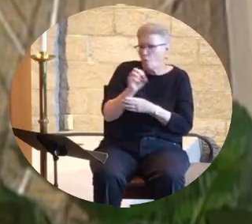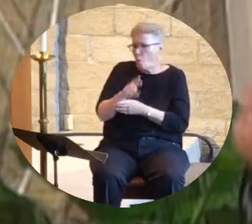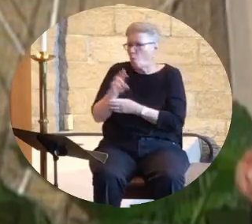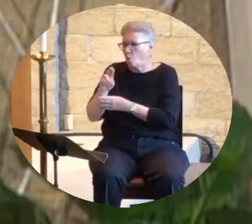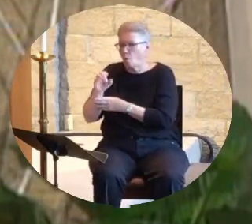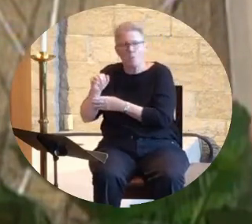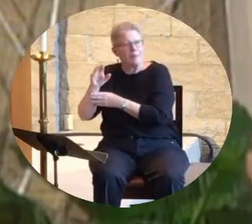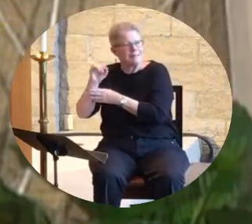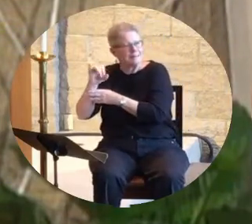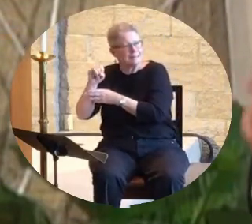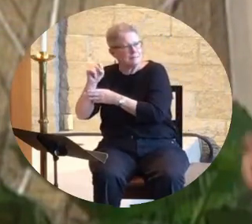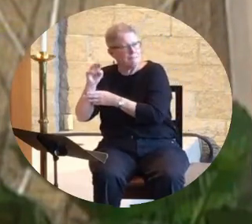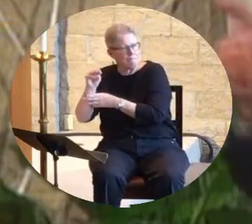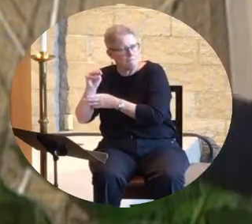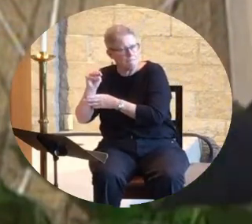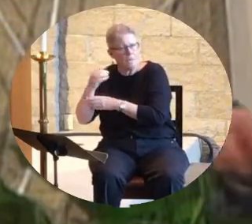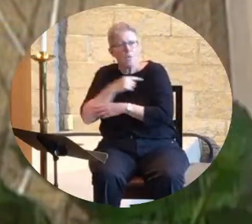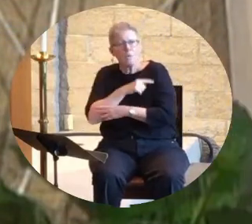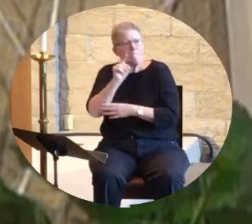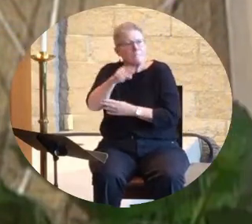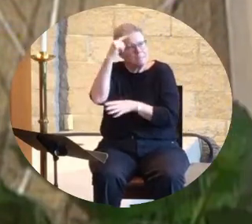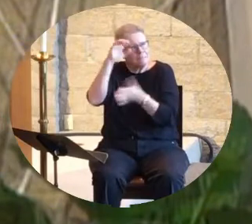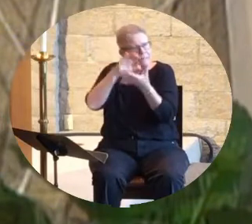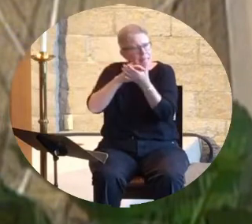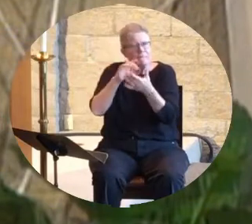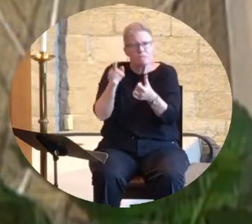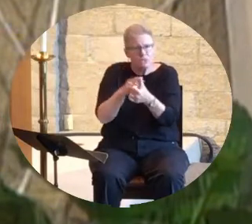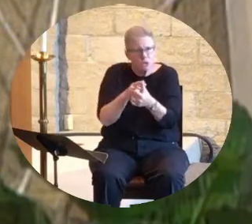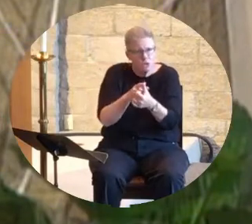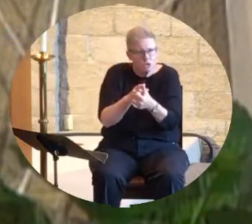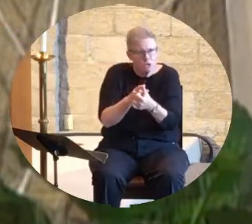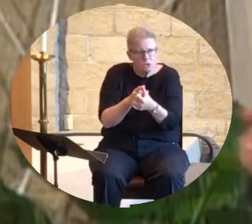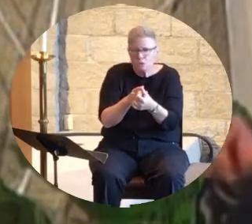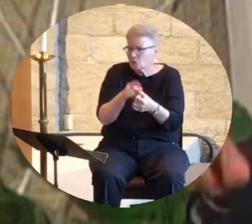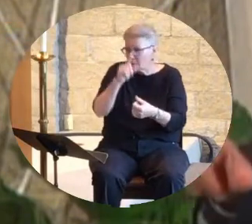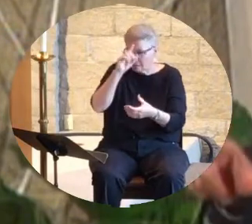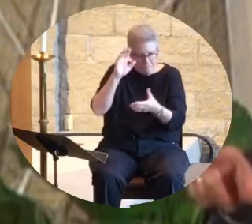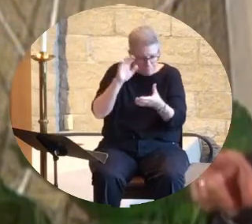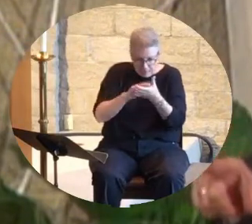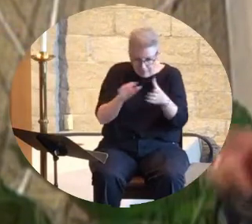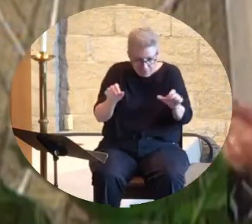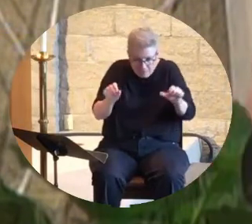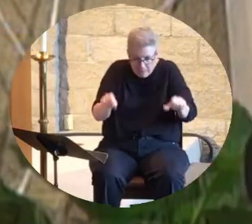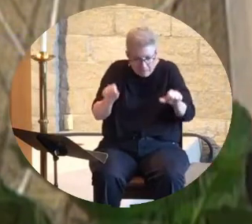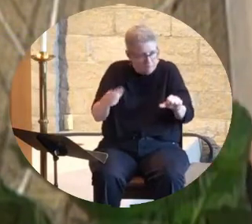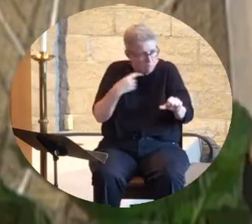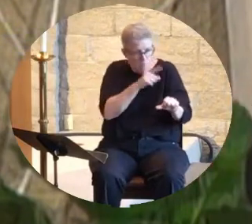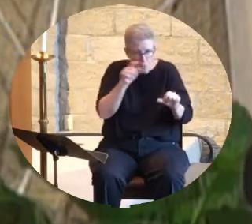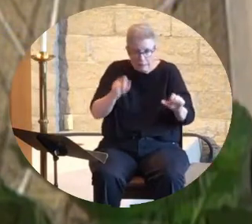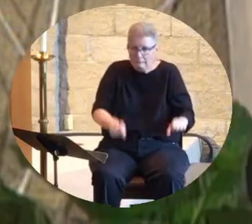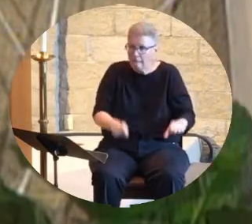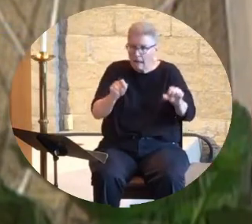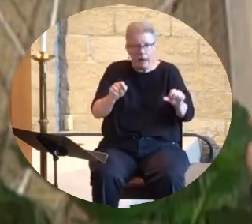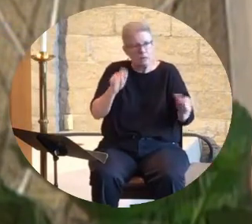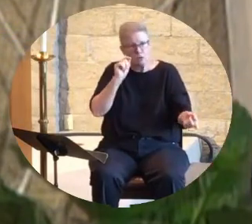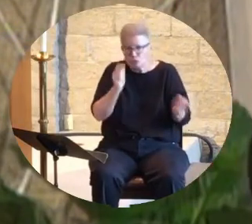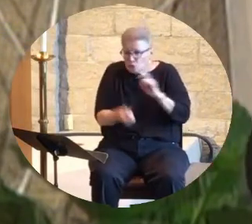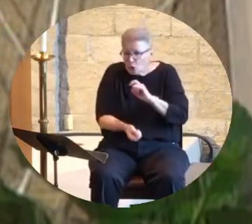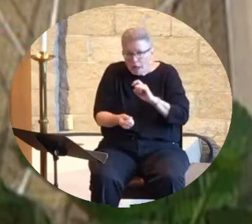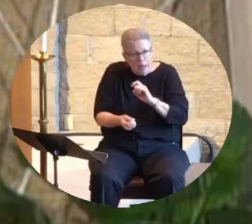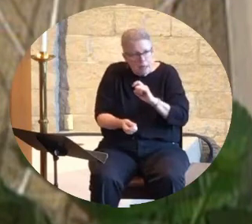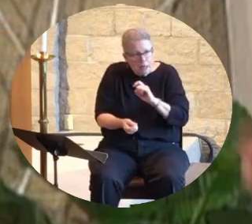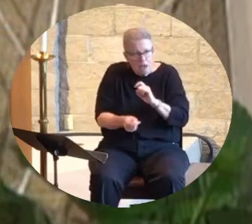not lost for you and me and our society. Believe in the possibility that we can strive to be anti-racist